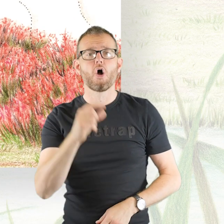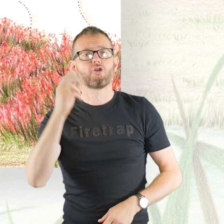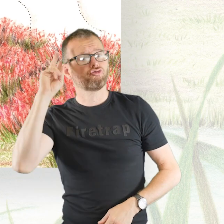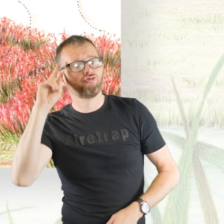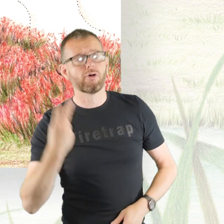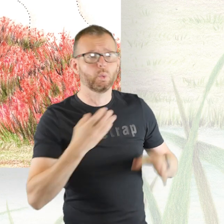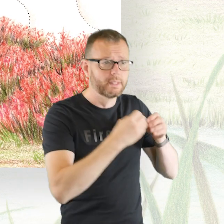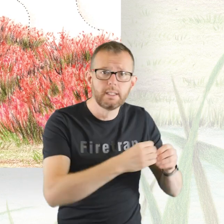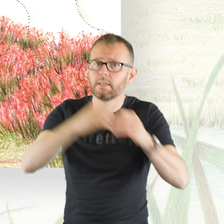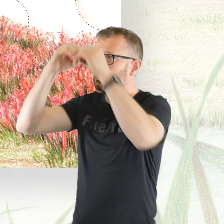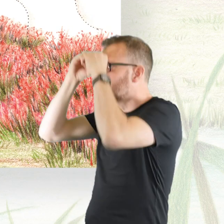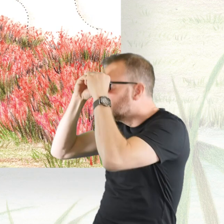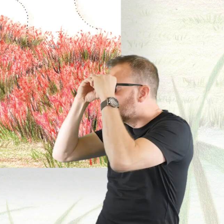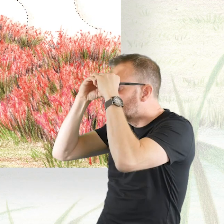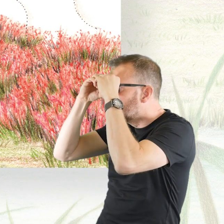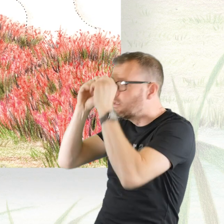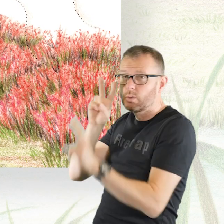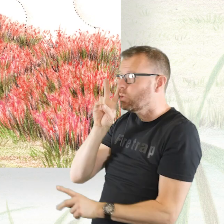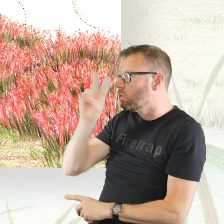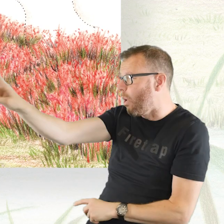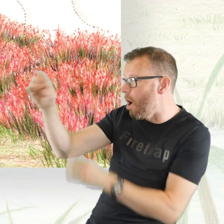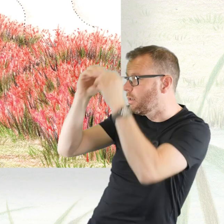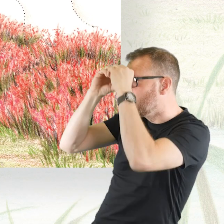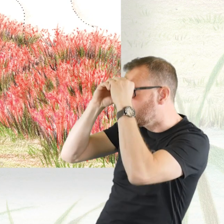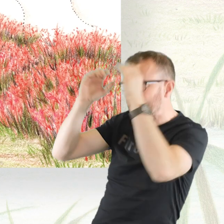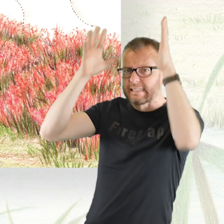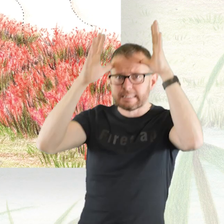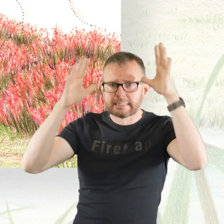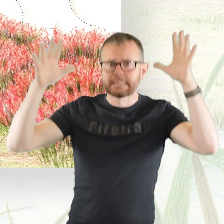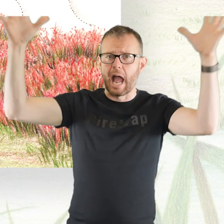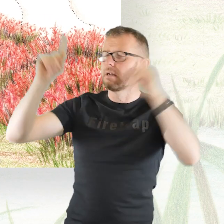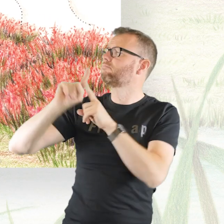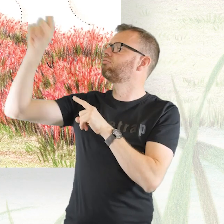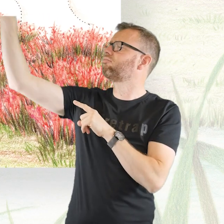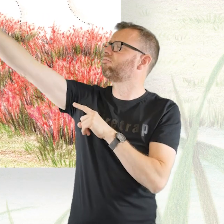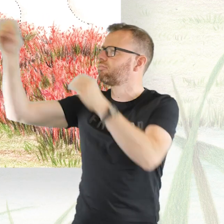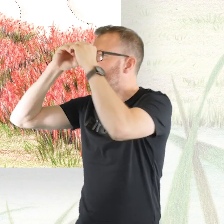With her binoculars, Rosie saw the stag in the distance.